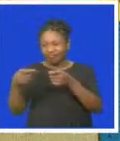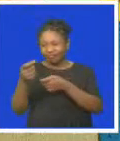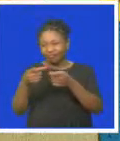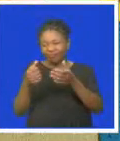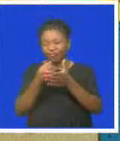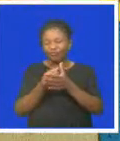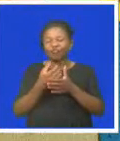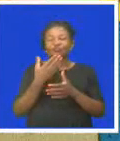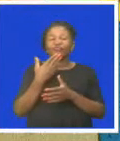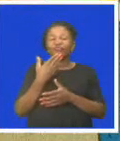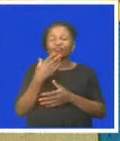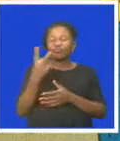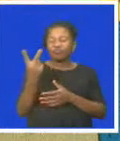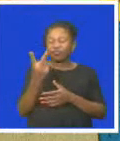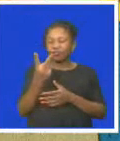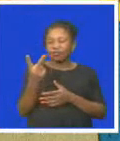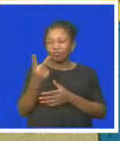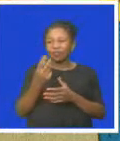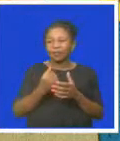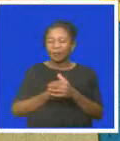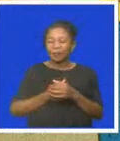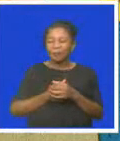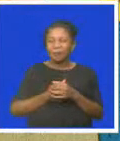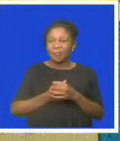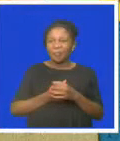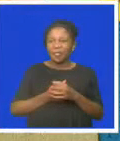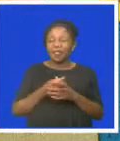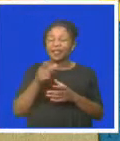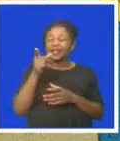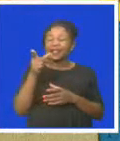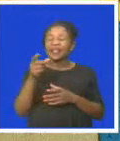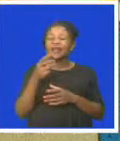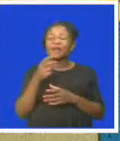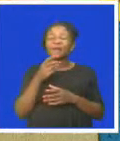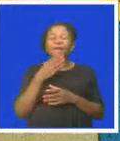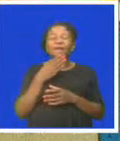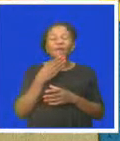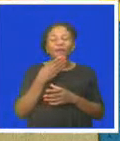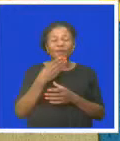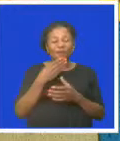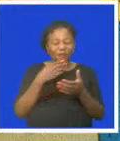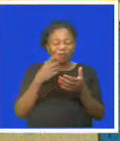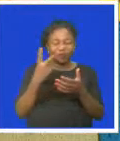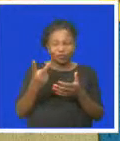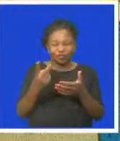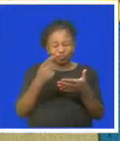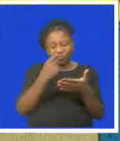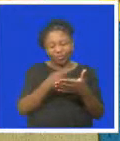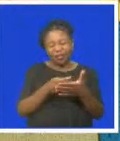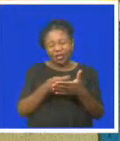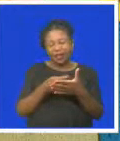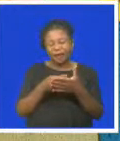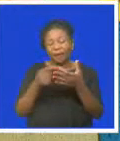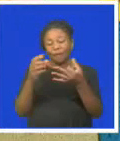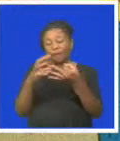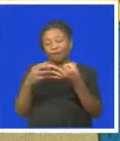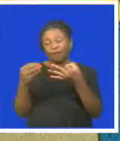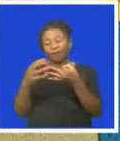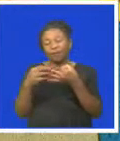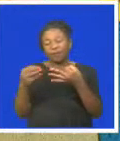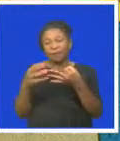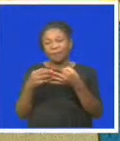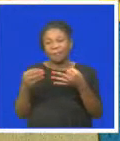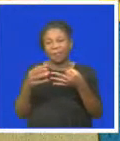customers? The boys are buying. They are buying some fruits. They are buying some fruits there.